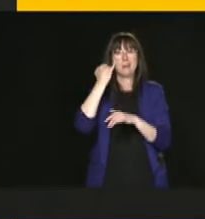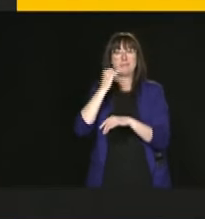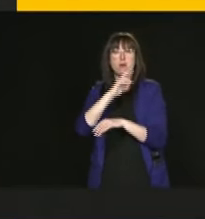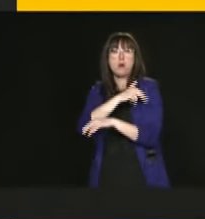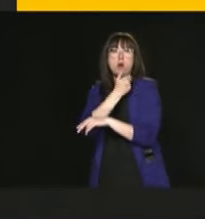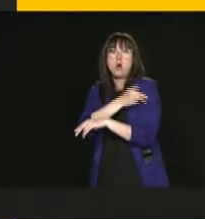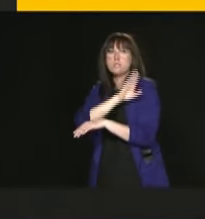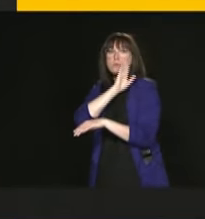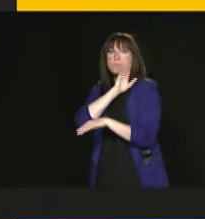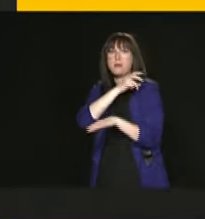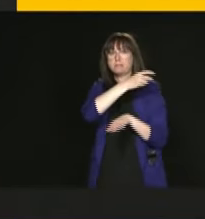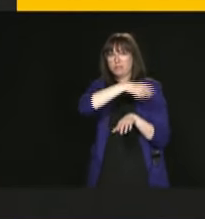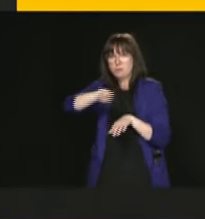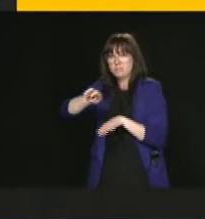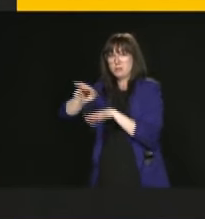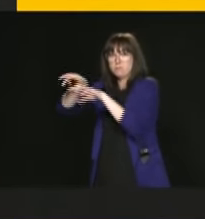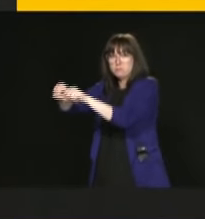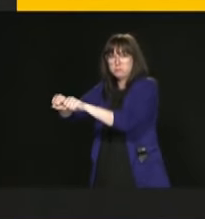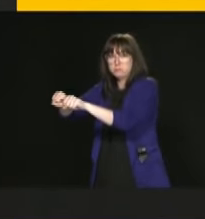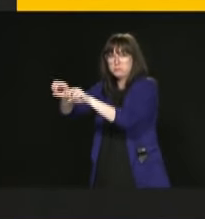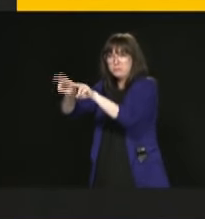not